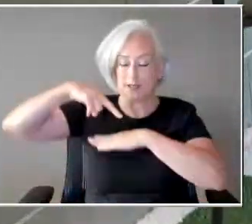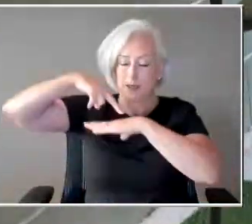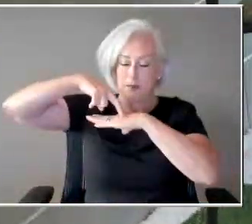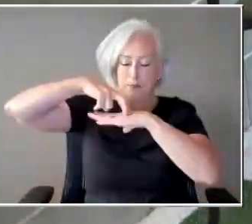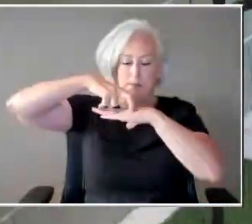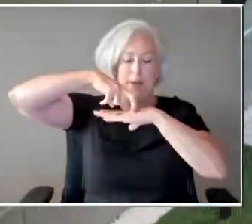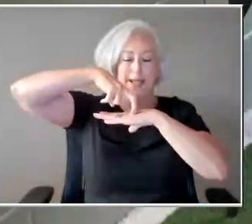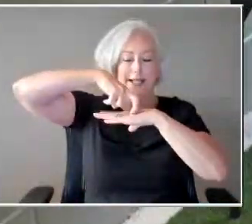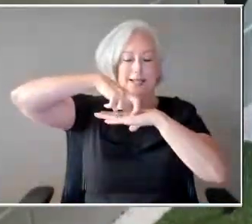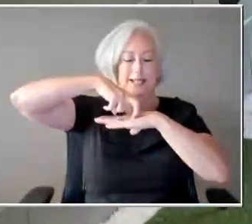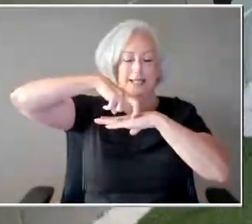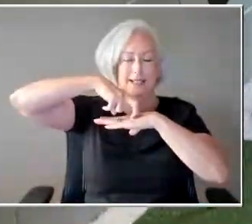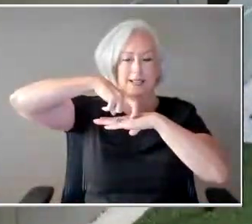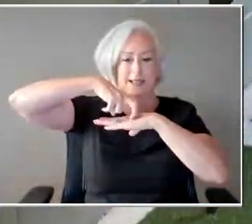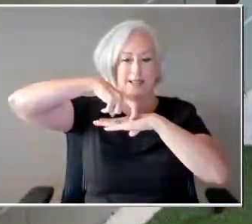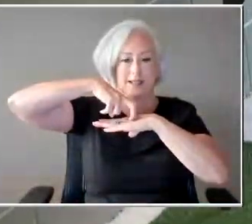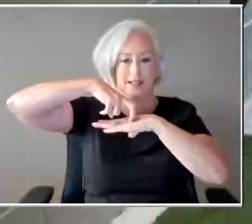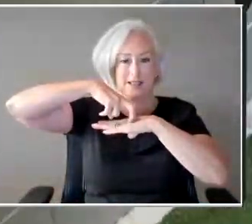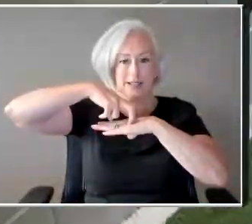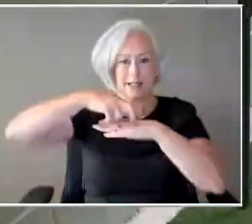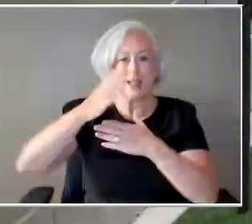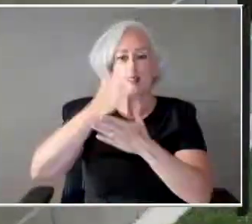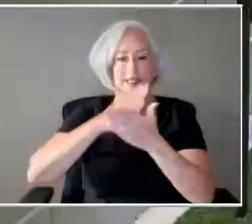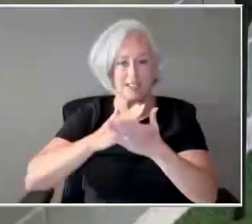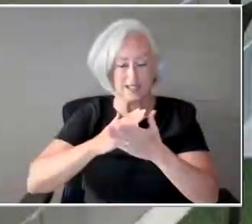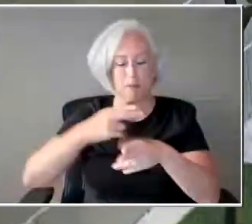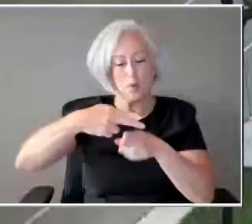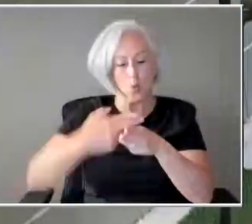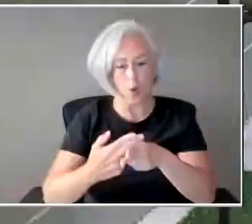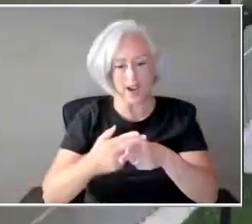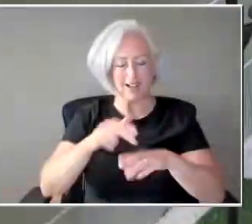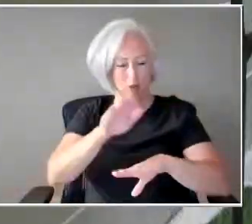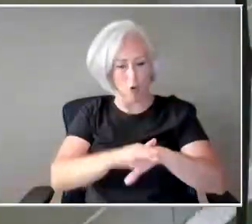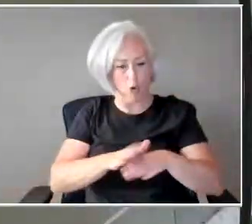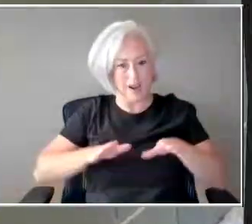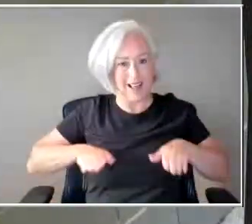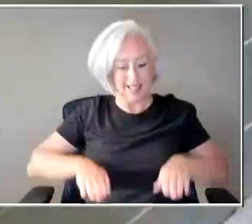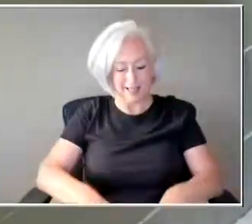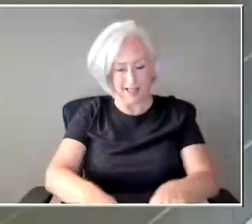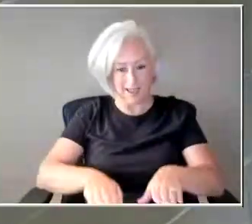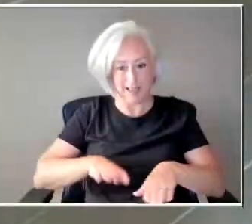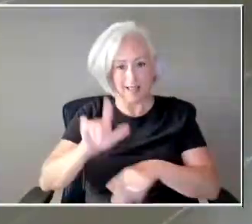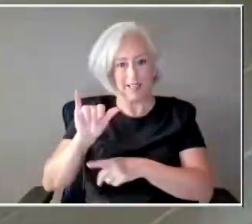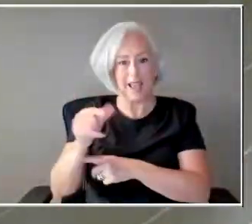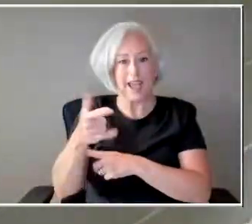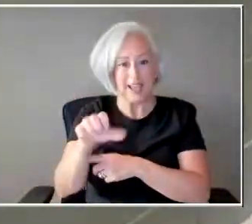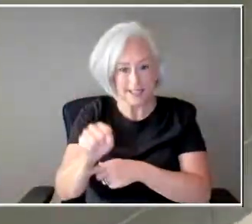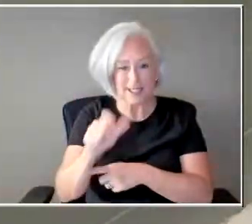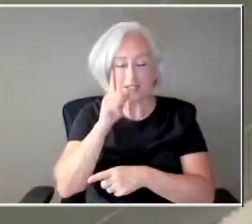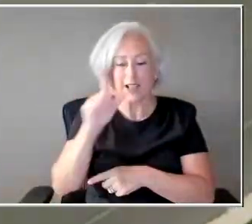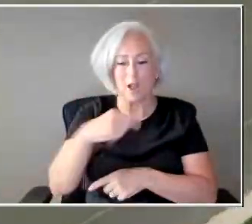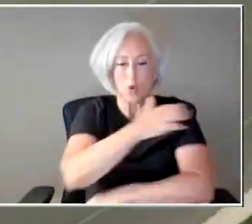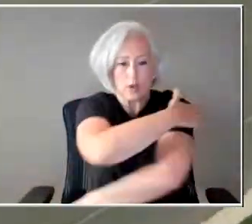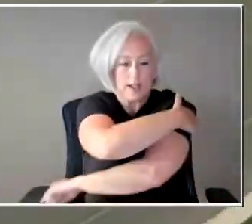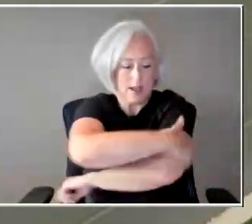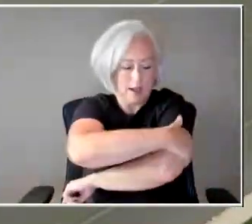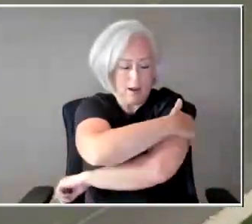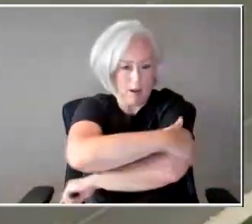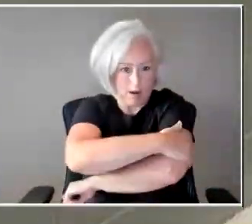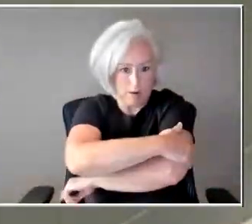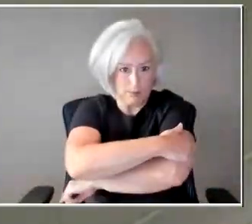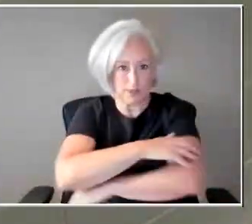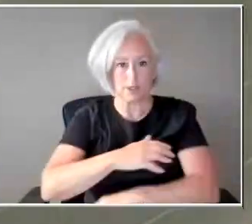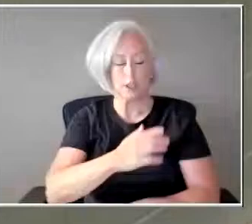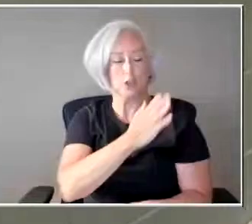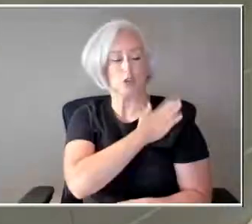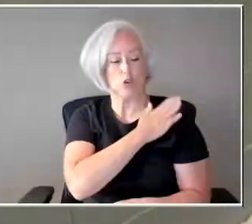you can take a little bit of your weight into your legs and it's not just in your arms. Good form here. He's keeping his shoulders relaxed, just pushing out